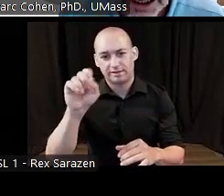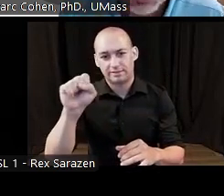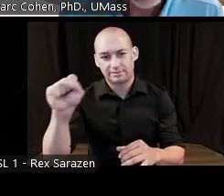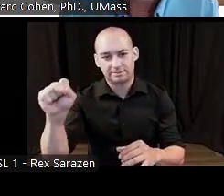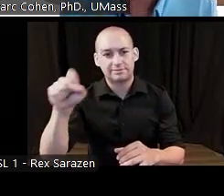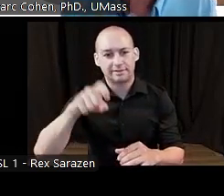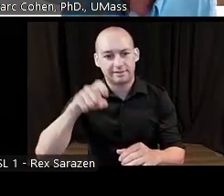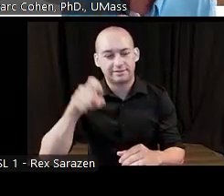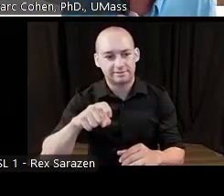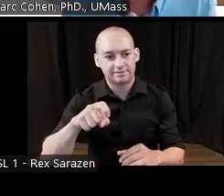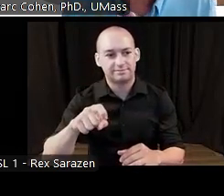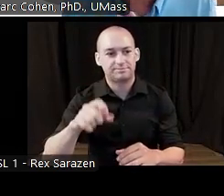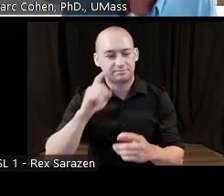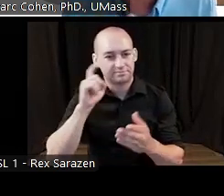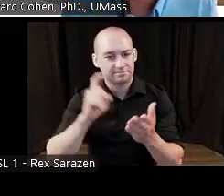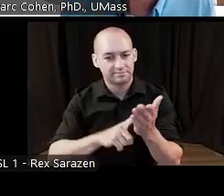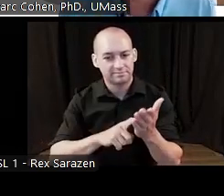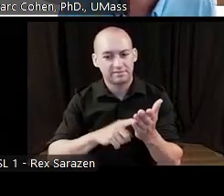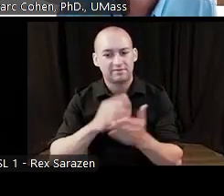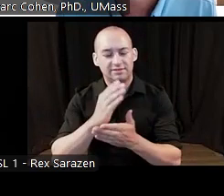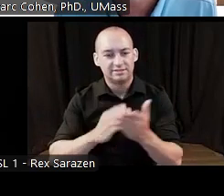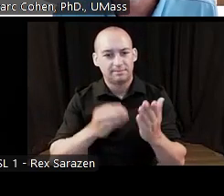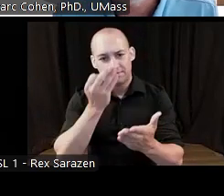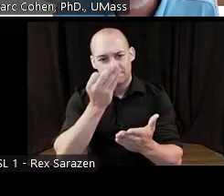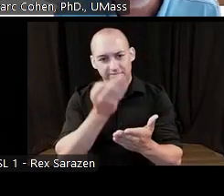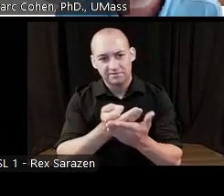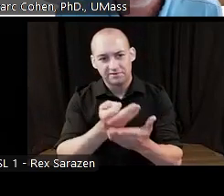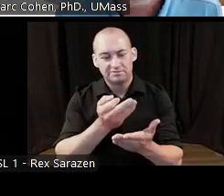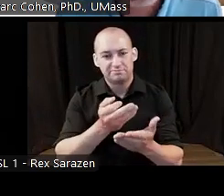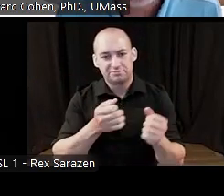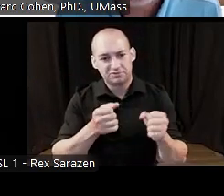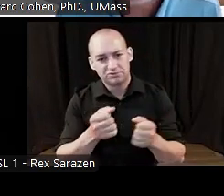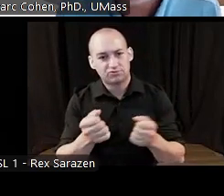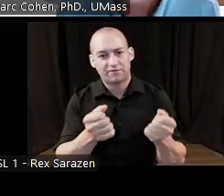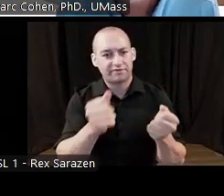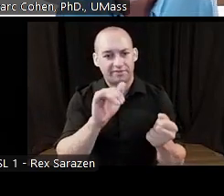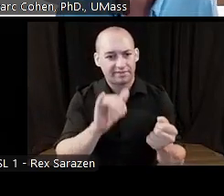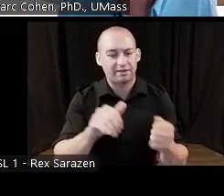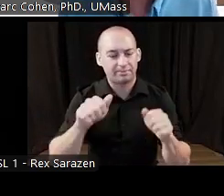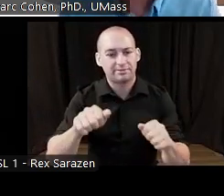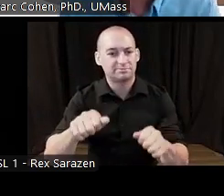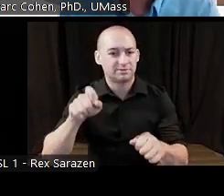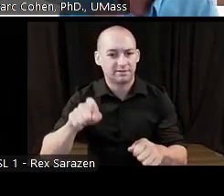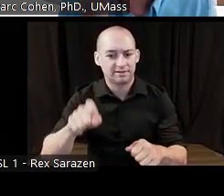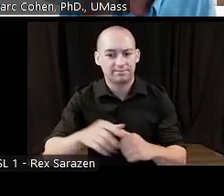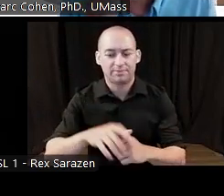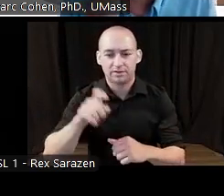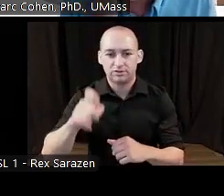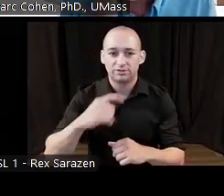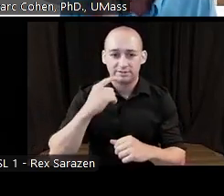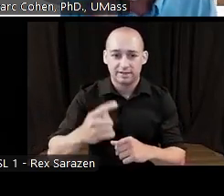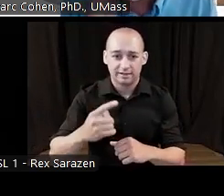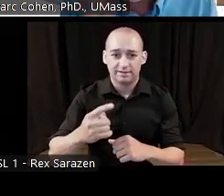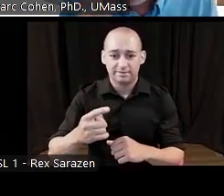needs, identify some of the factors driving that potential need. I should mention, by the way,